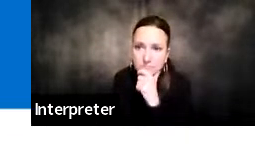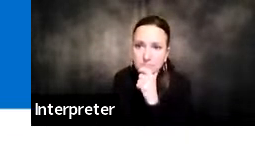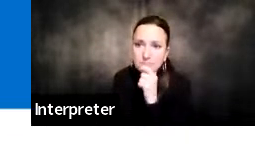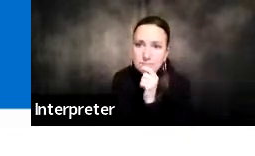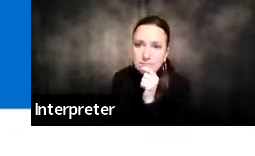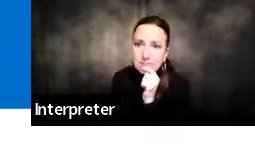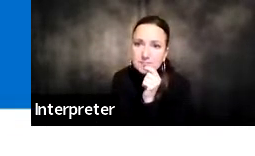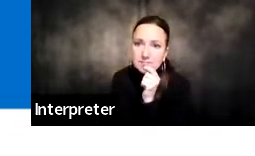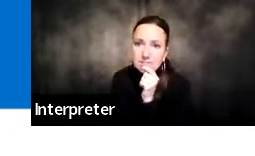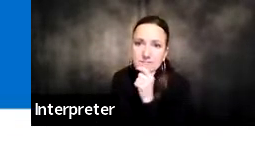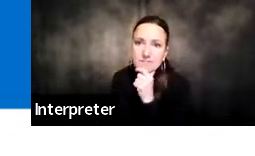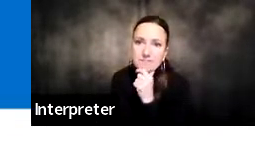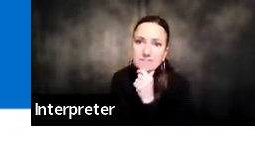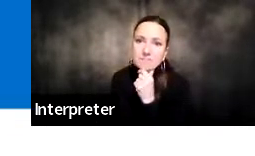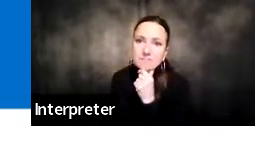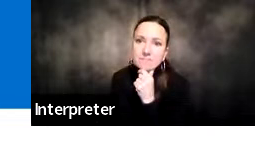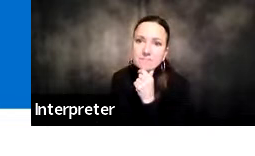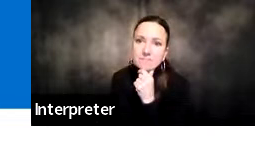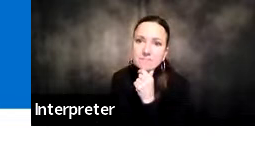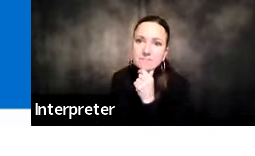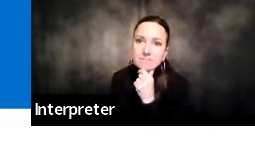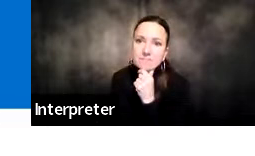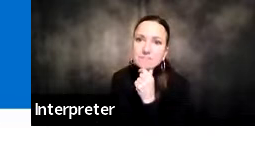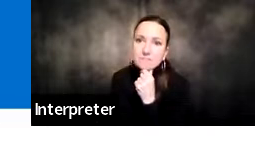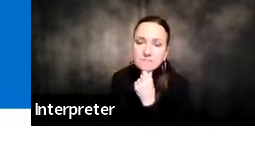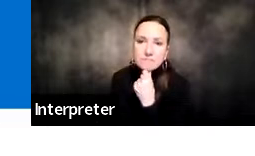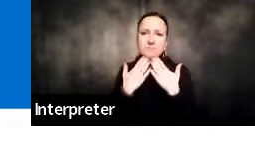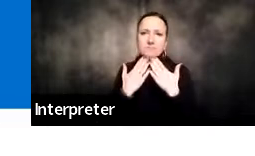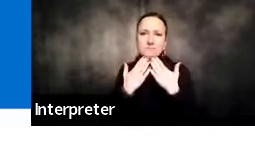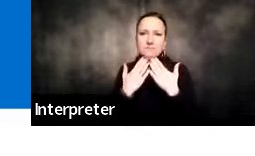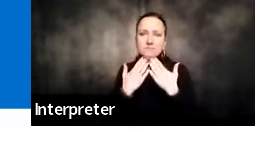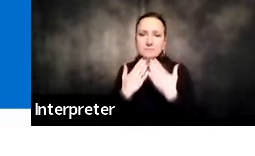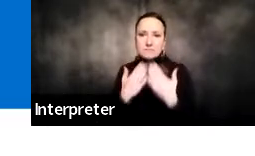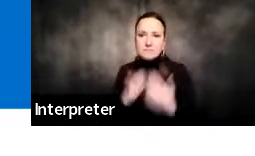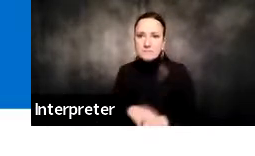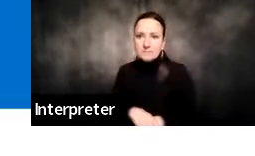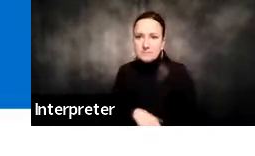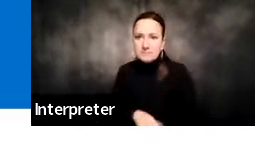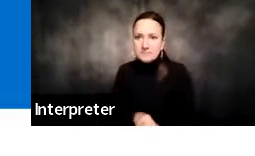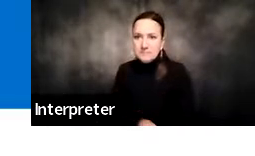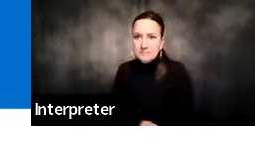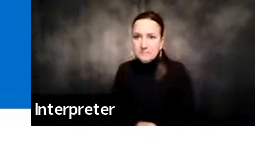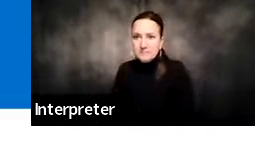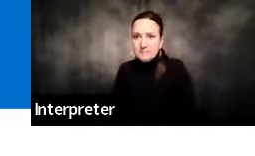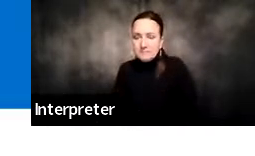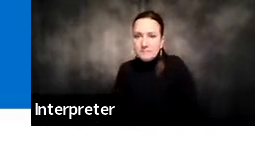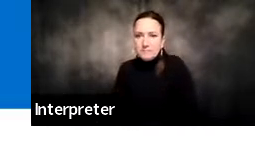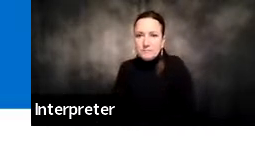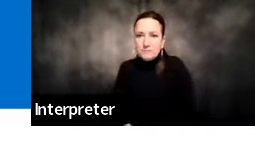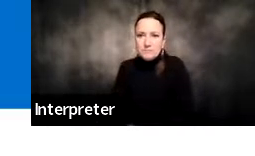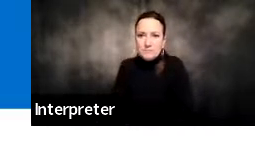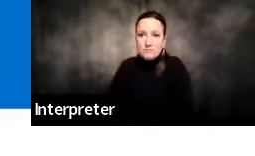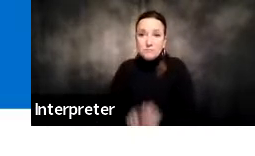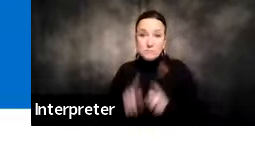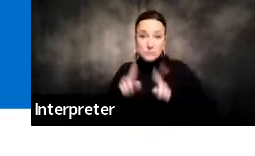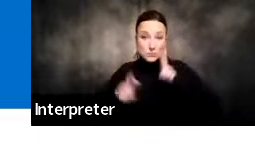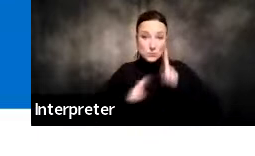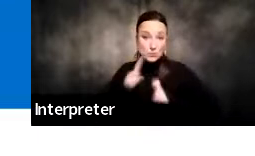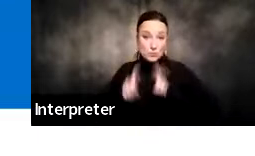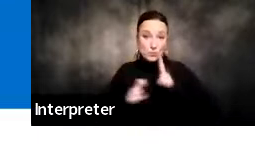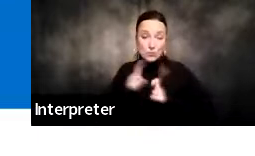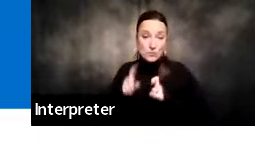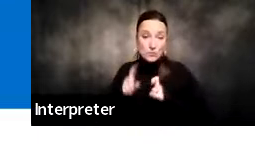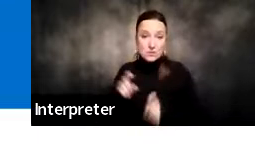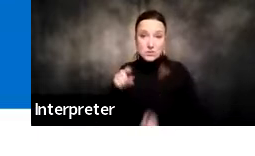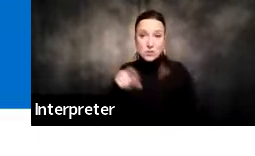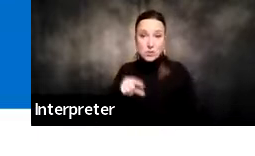Thank you so much, Mr. Moore. I'll allow the public to drop any questions in the Q&A function